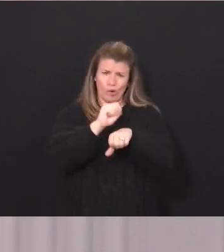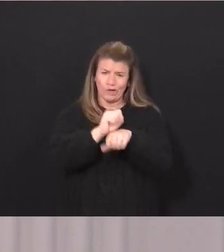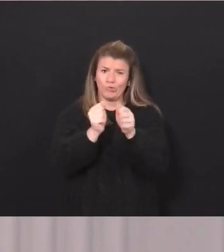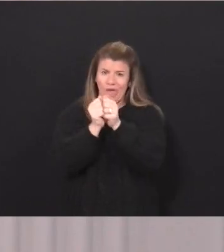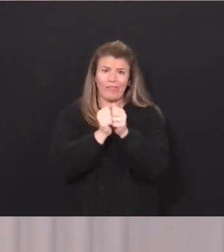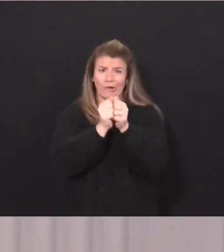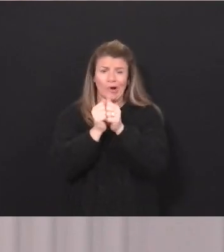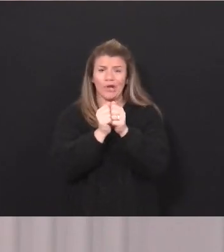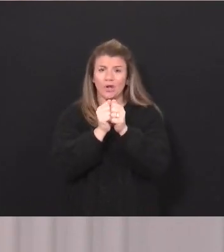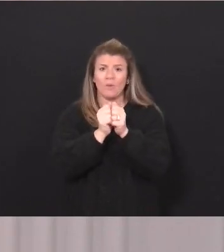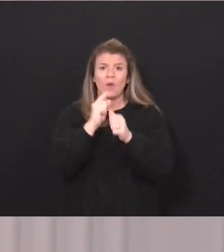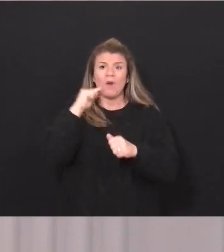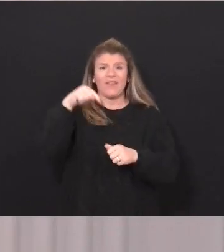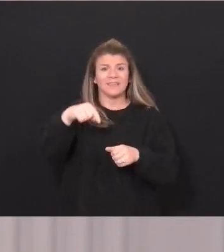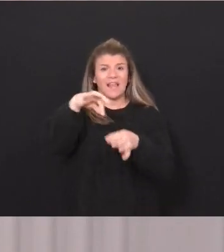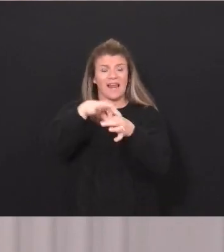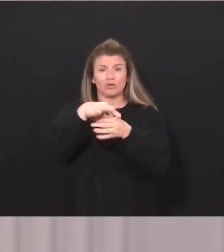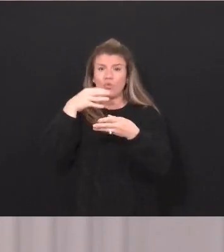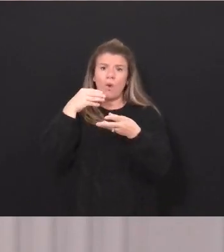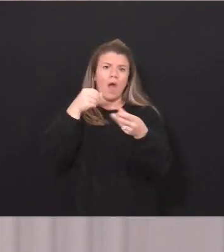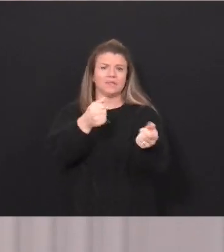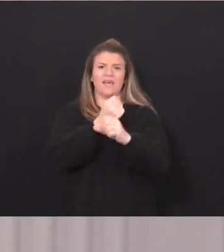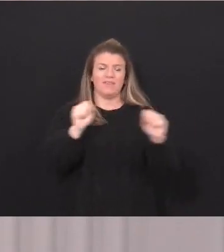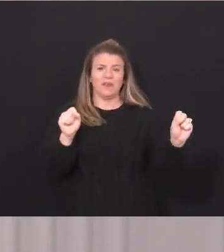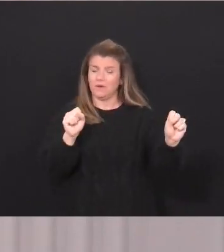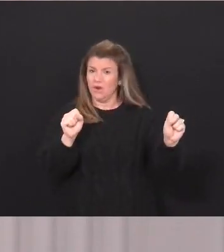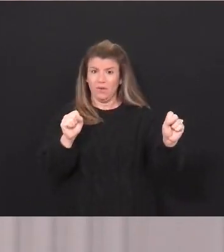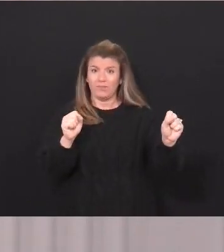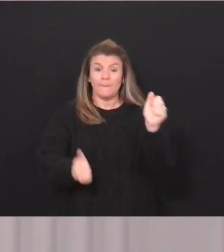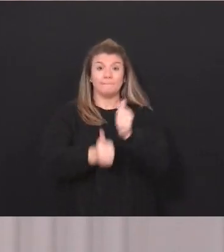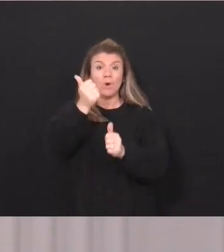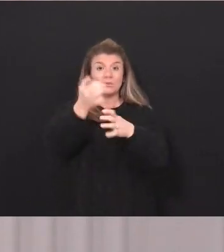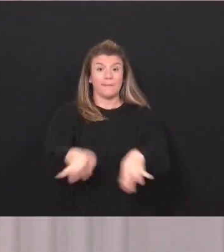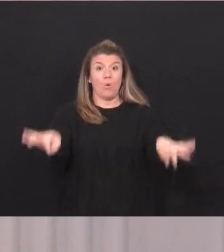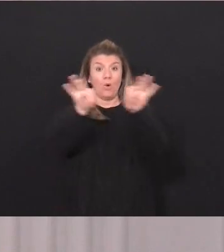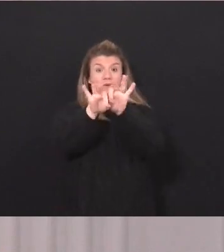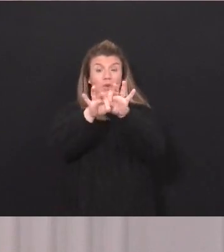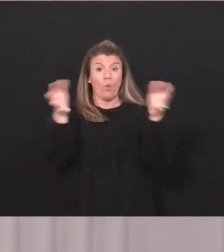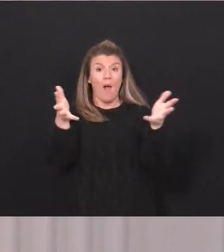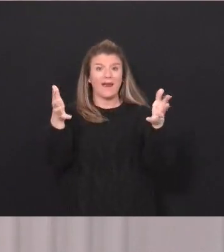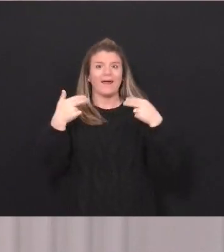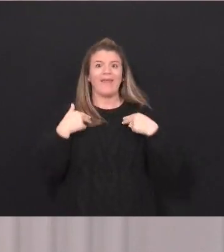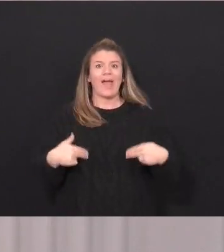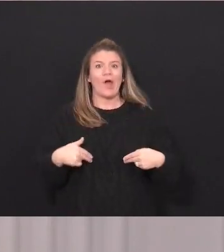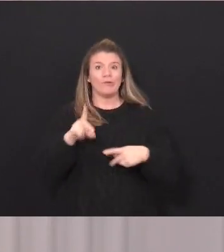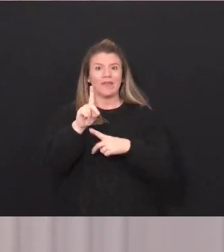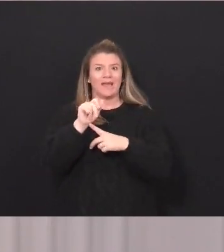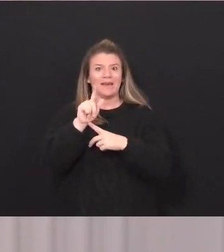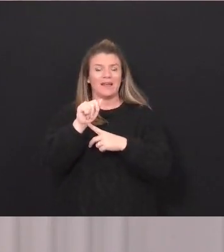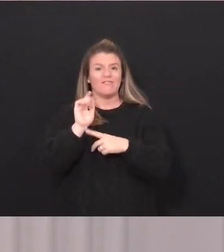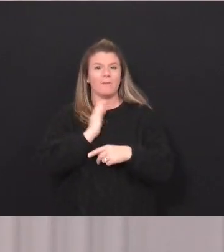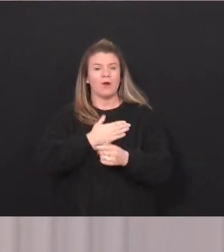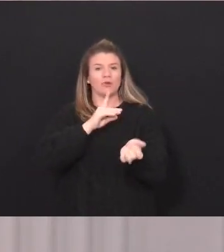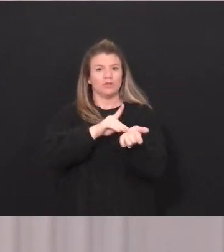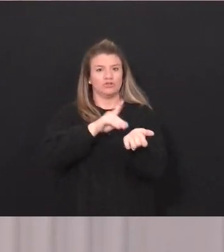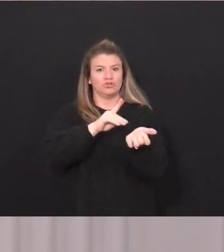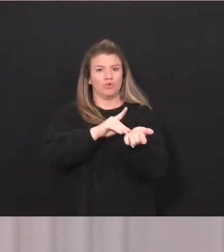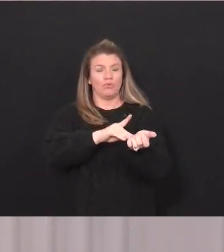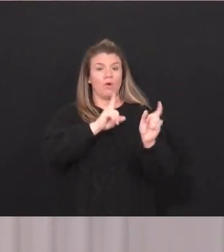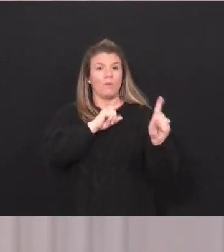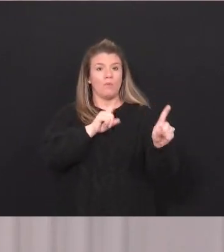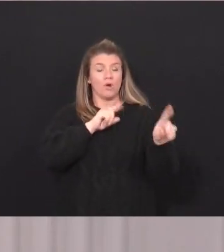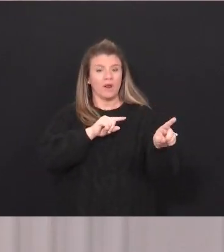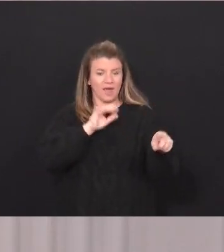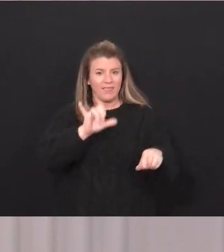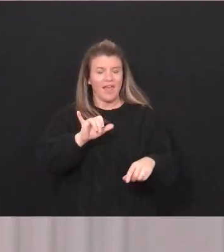is run safely with the utmost concern towards the health data that now the doctors have reported to us that we'll be